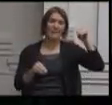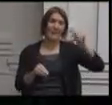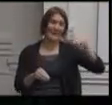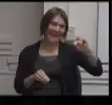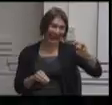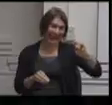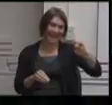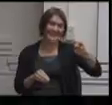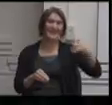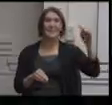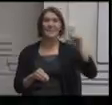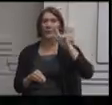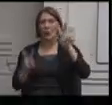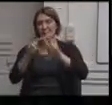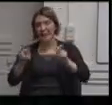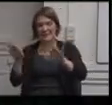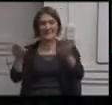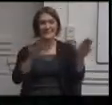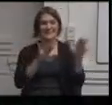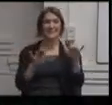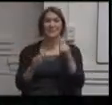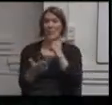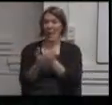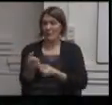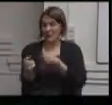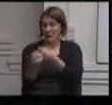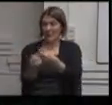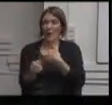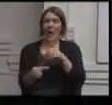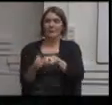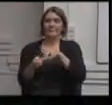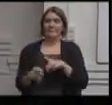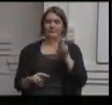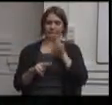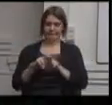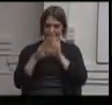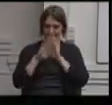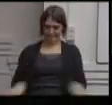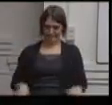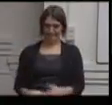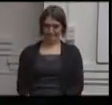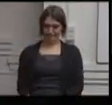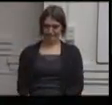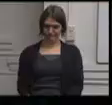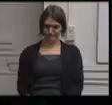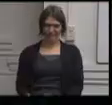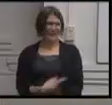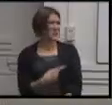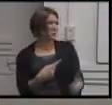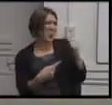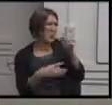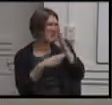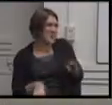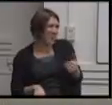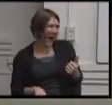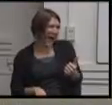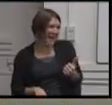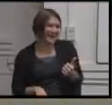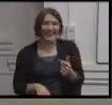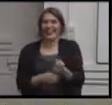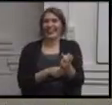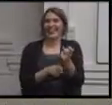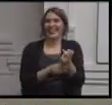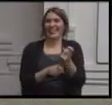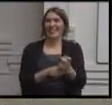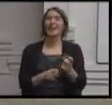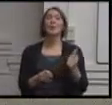into the special assessment that funds the Downtown Alliance. So I'm just going to sit here quietly. No, if you have any questions, feel free to participate, but we understand